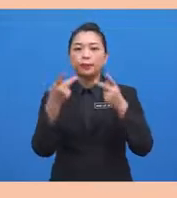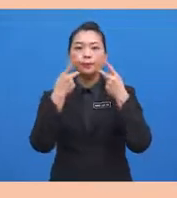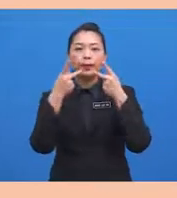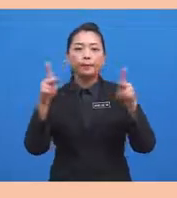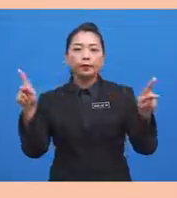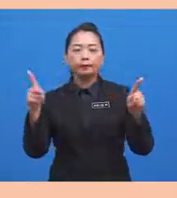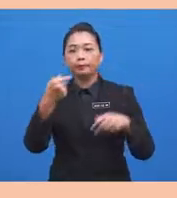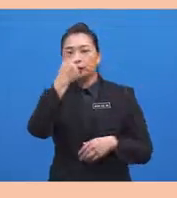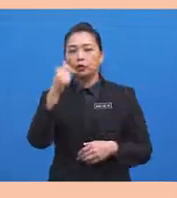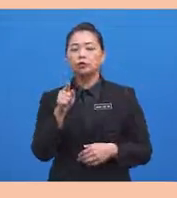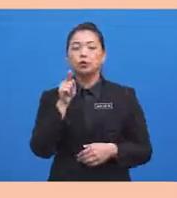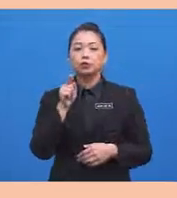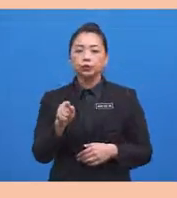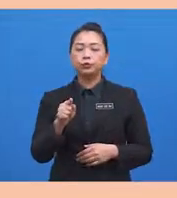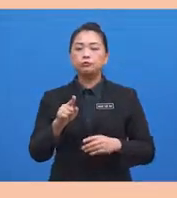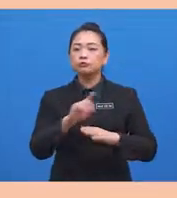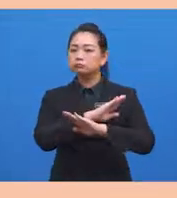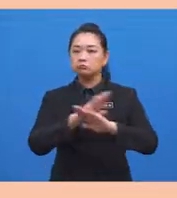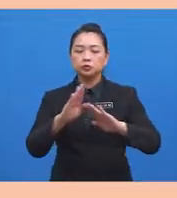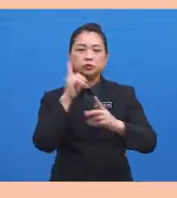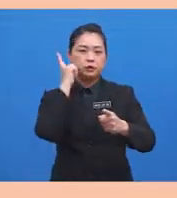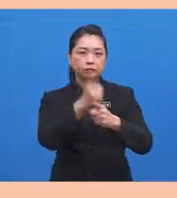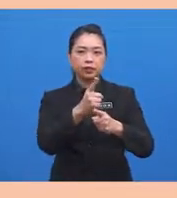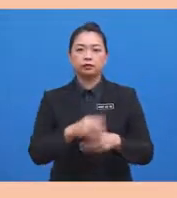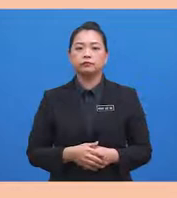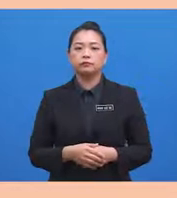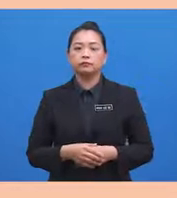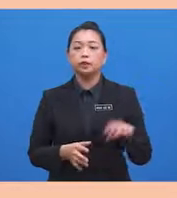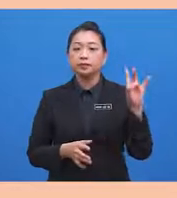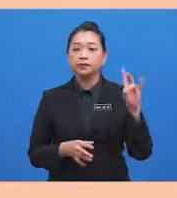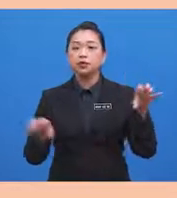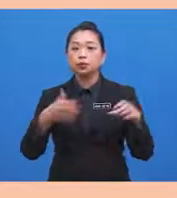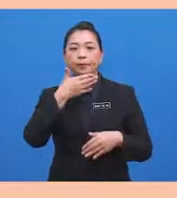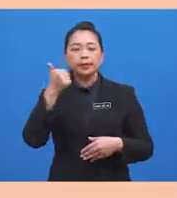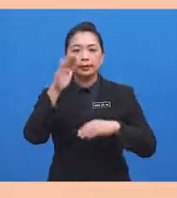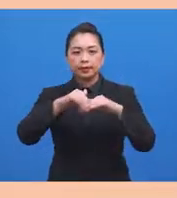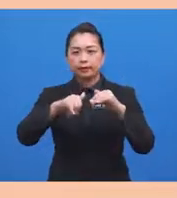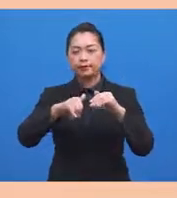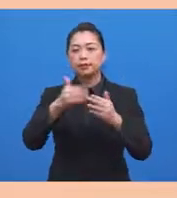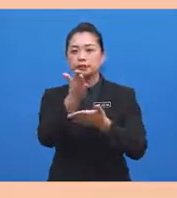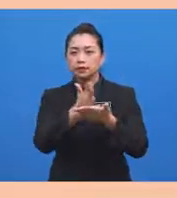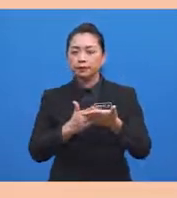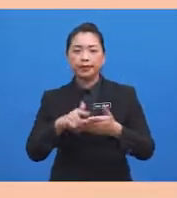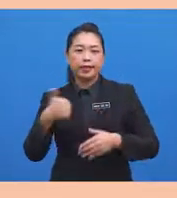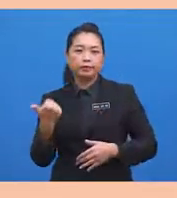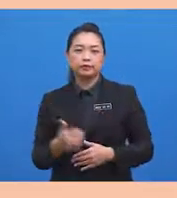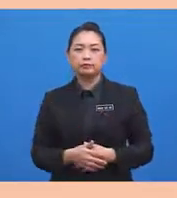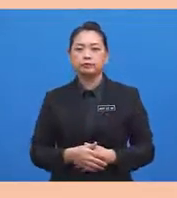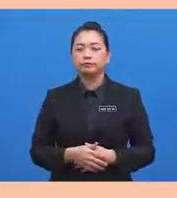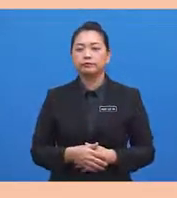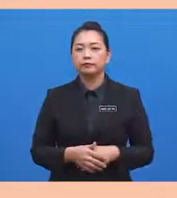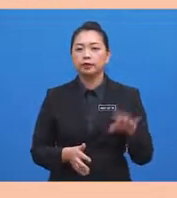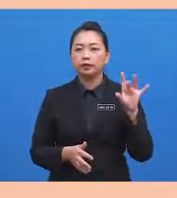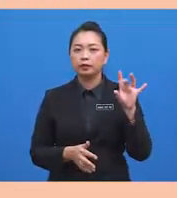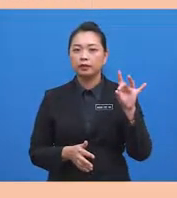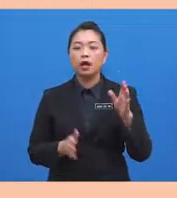publicly because you disagree. And number 7, do better than somebody else. Number 8,